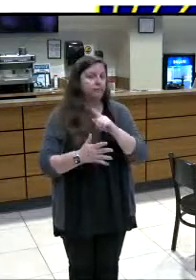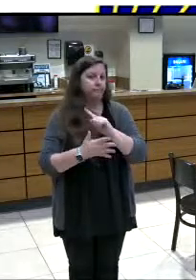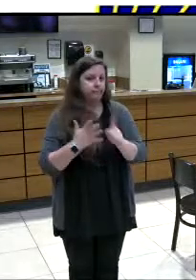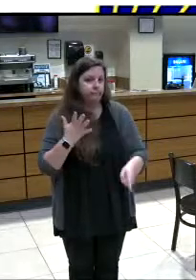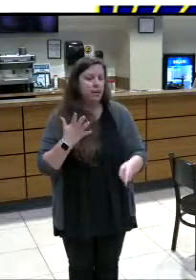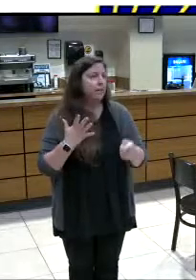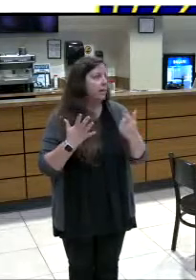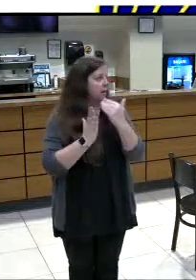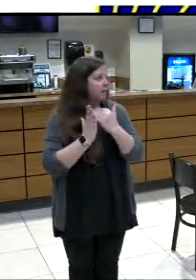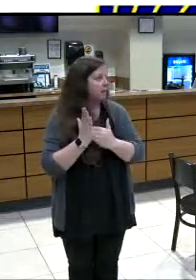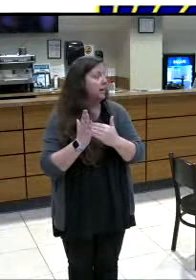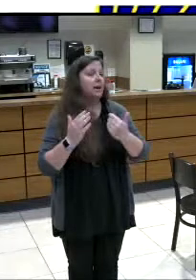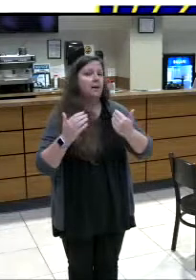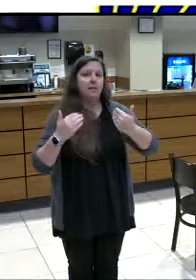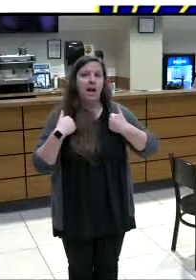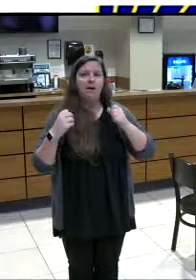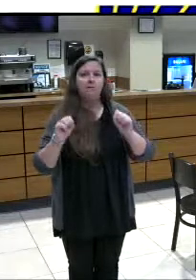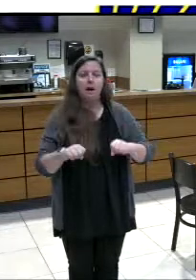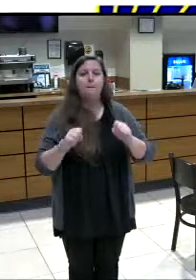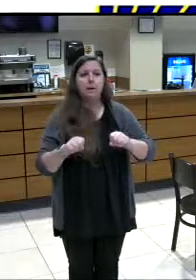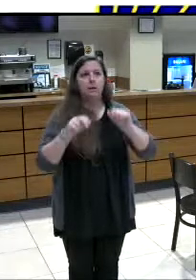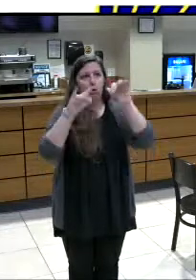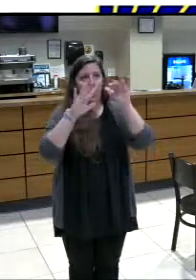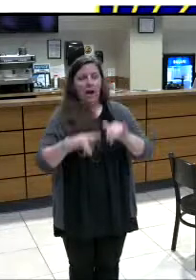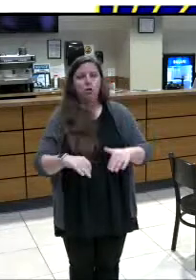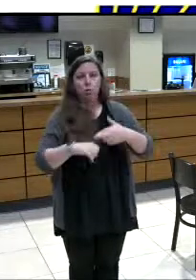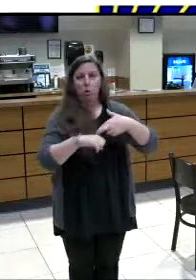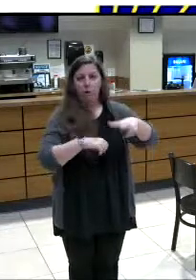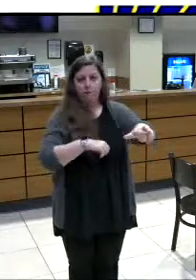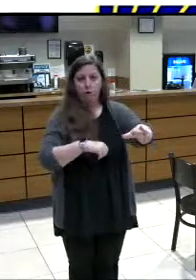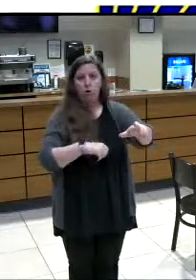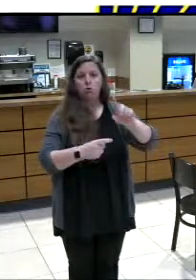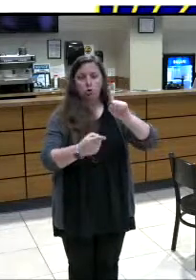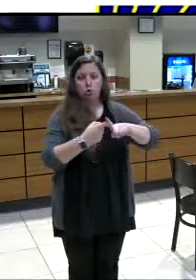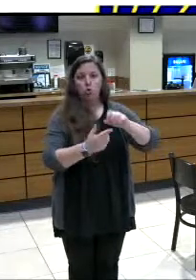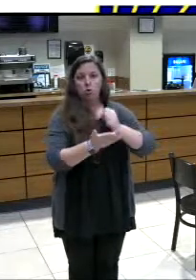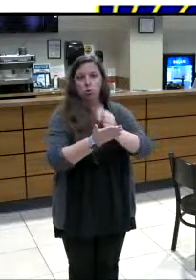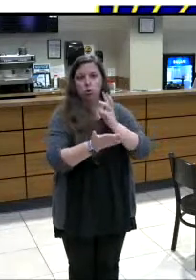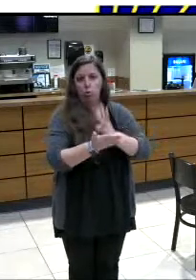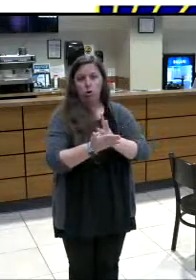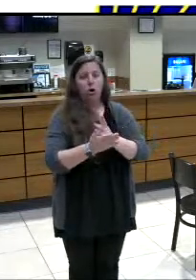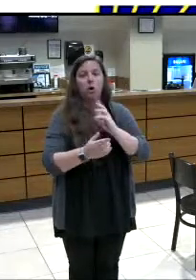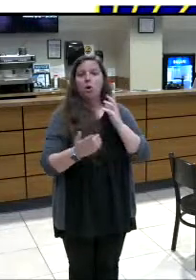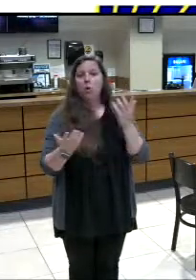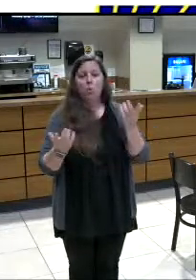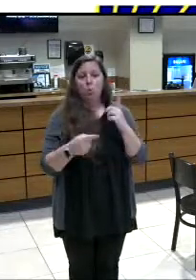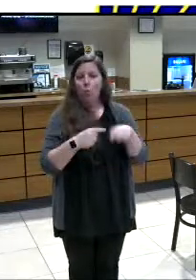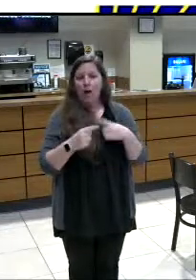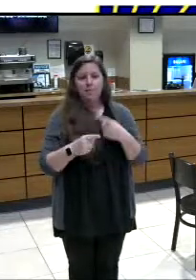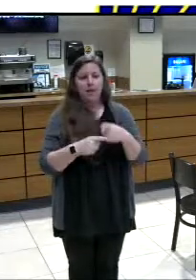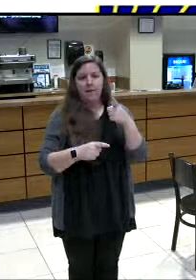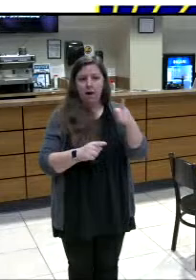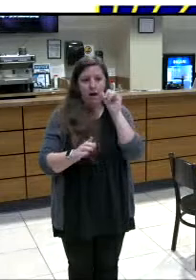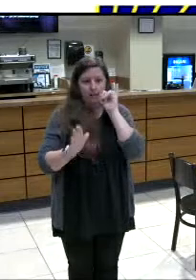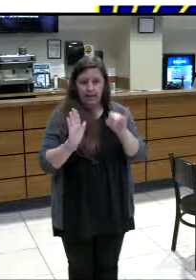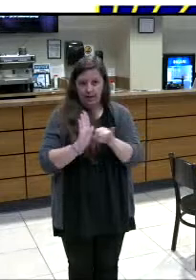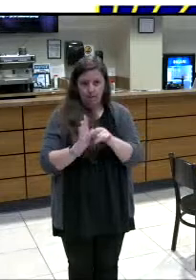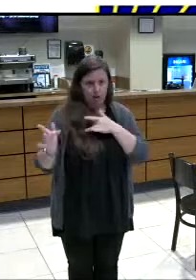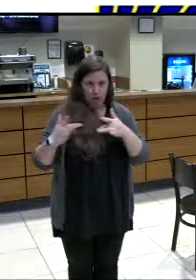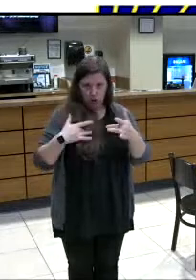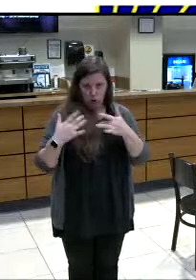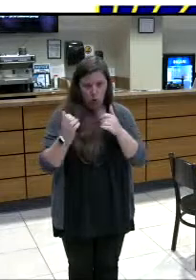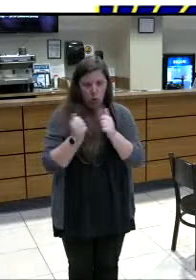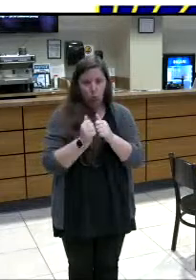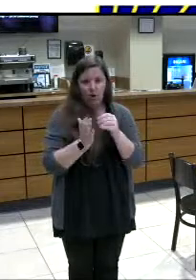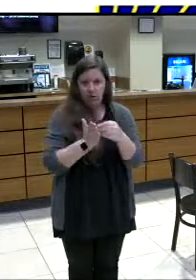to enter a referral to the social worker whenever they have identified a student of concern. And the